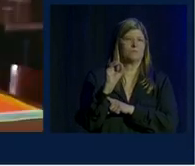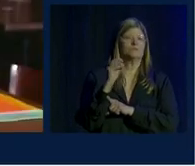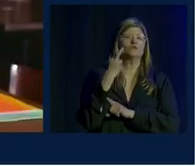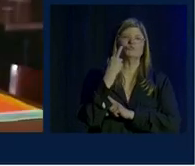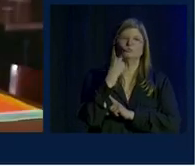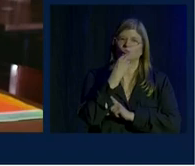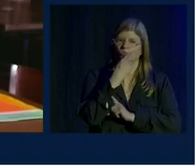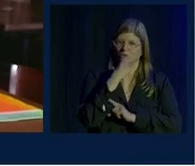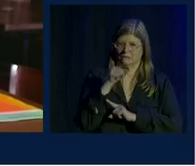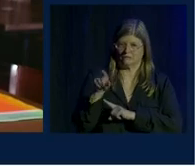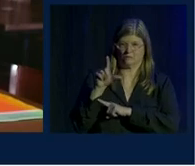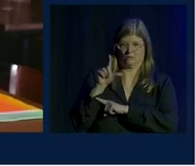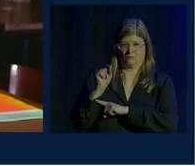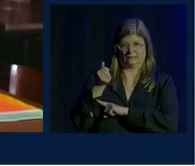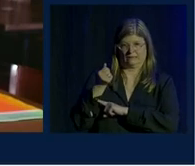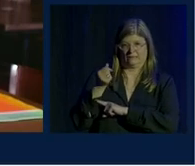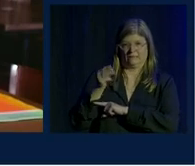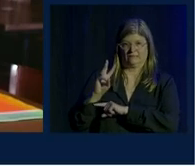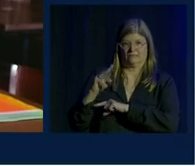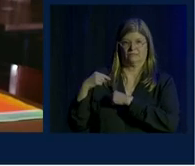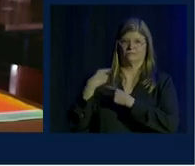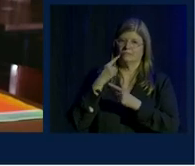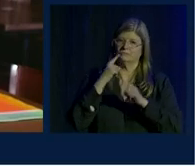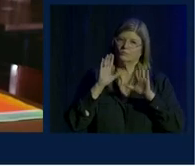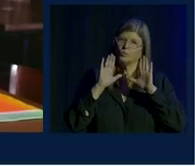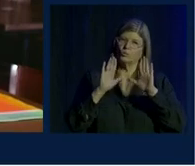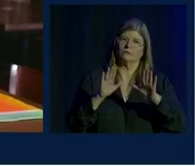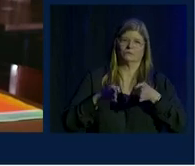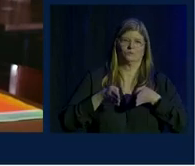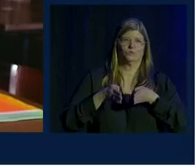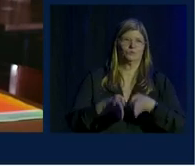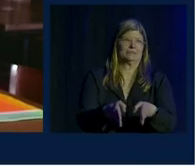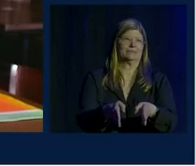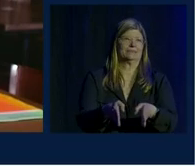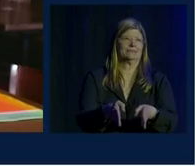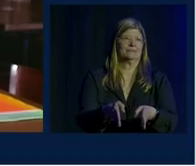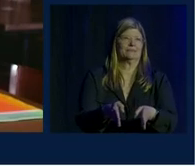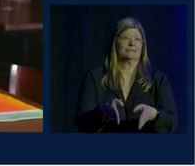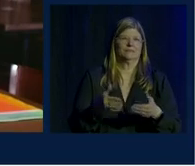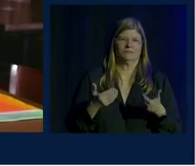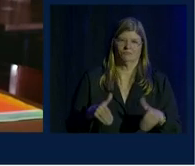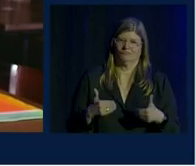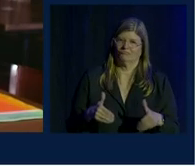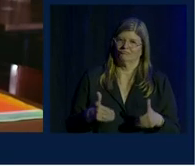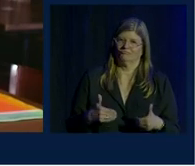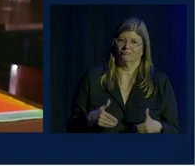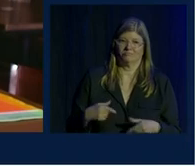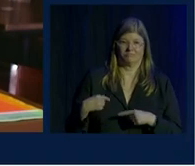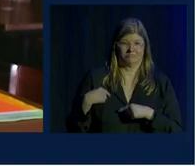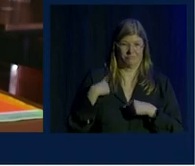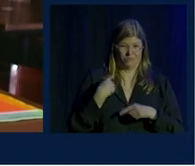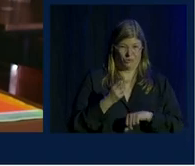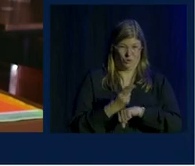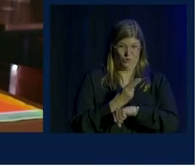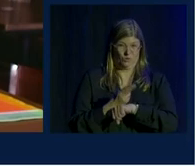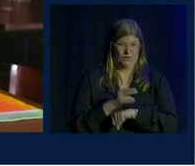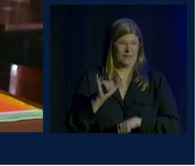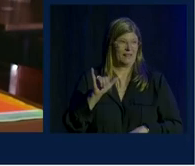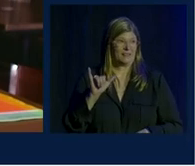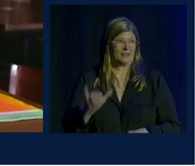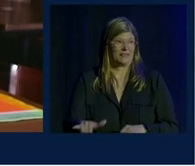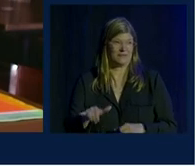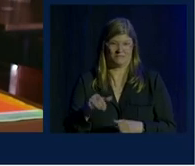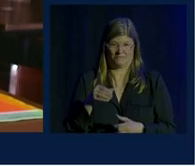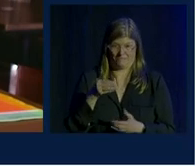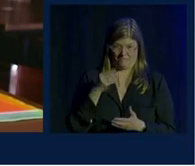alumni. The Great Street Grant contributed to the funds that we used to renovate our restaurant in 2016. And